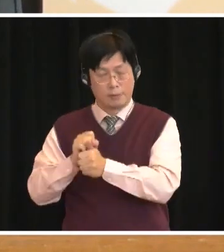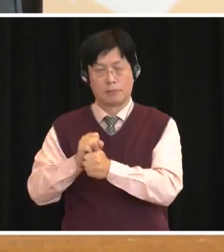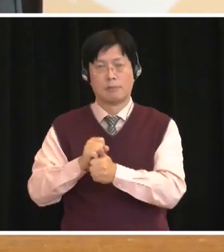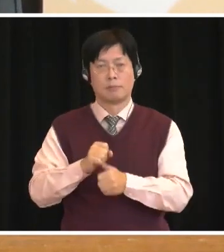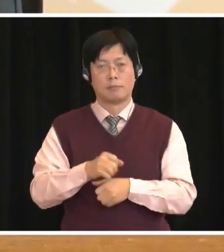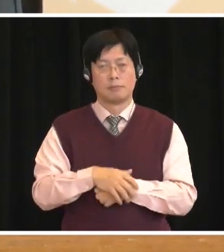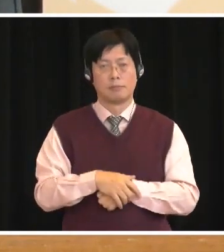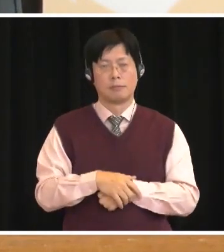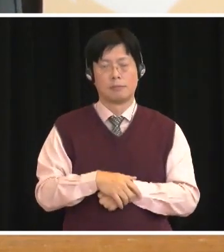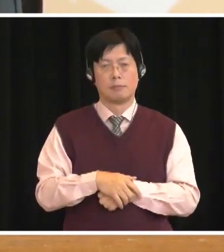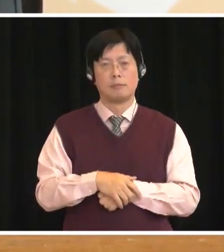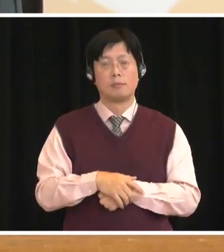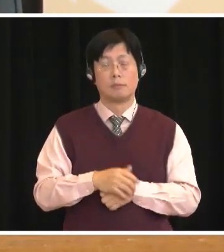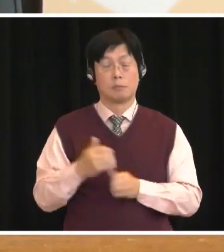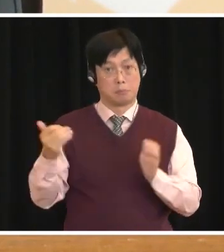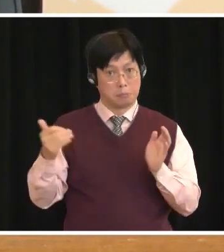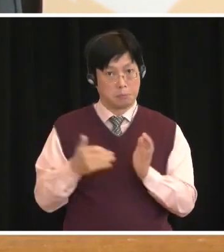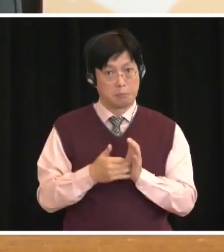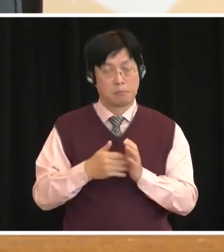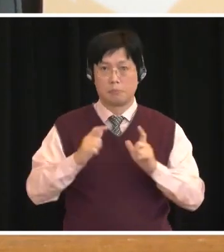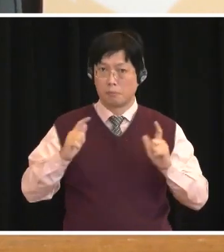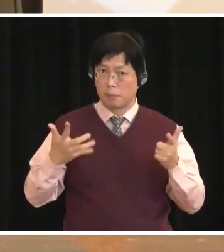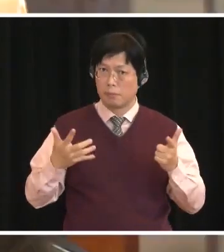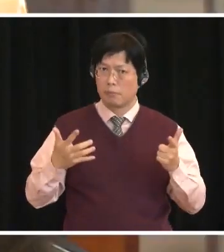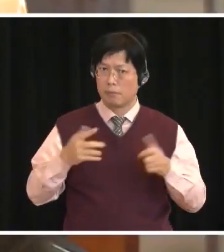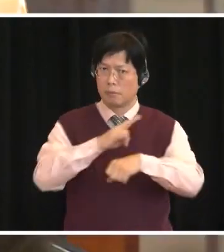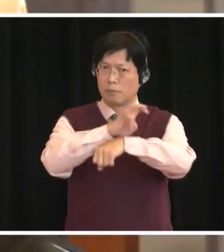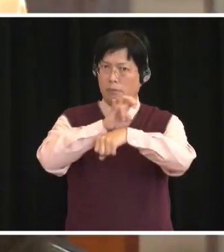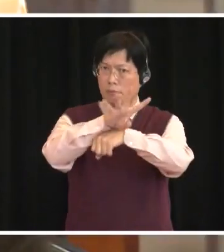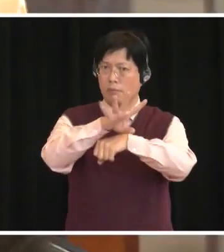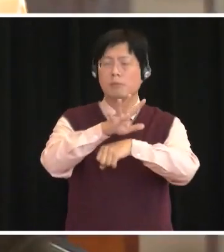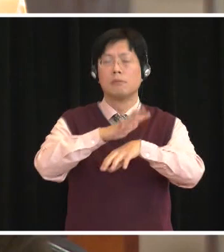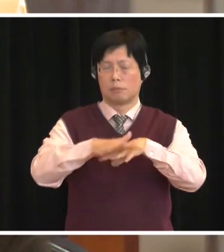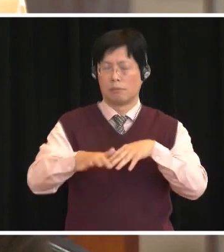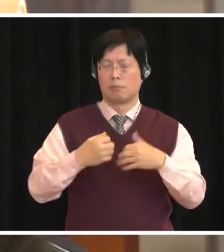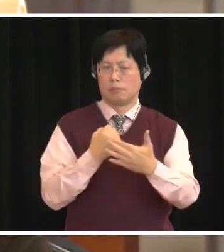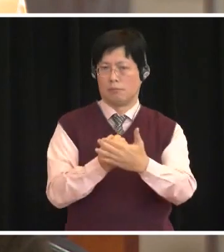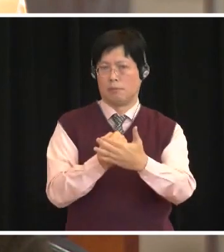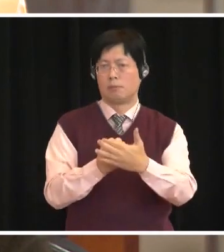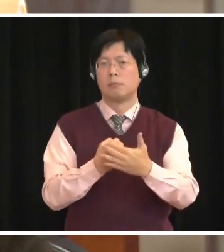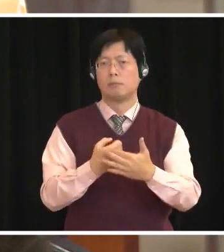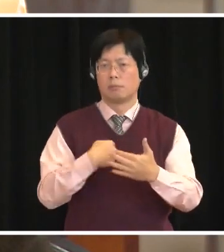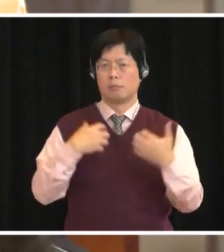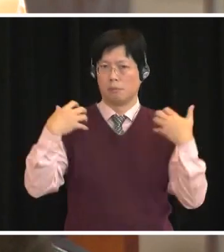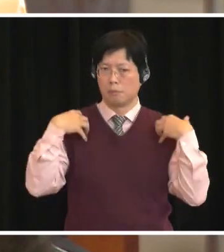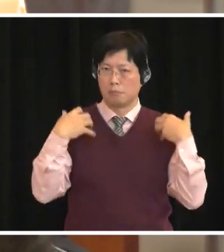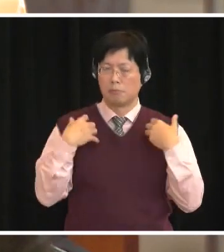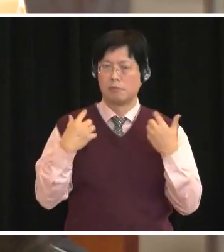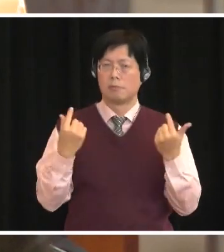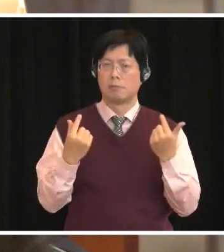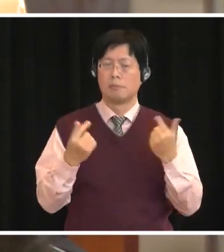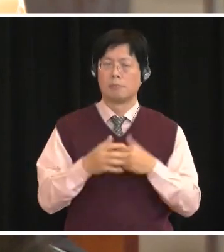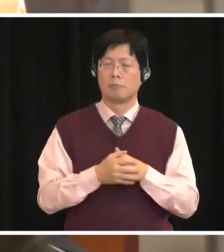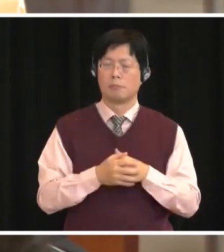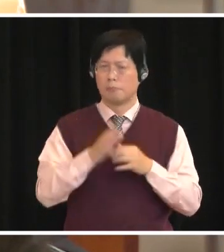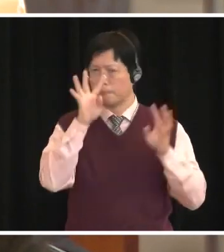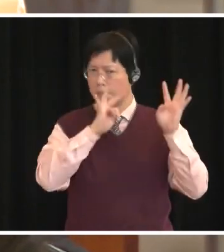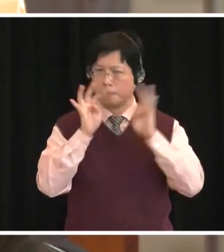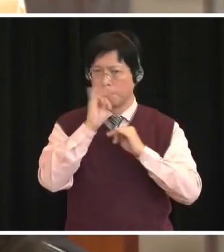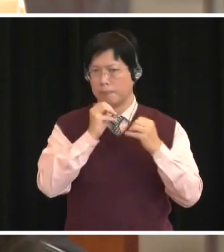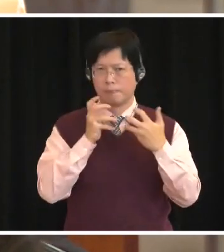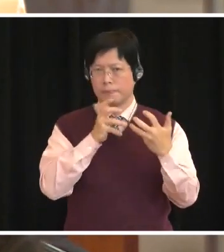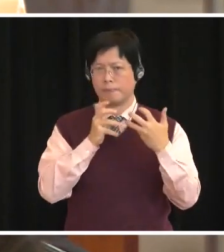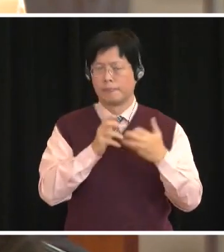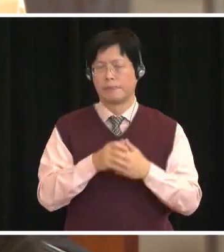since the arrest of the juvenile suspect, the police has 24 hours